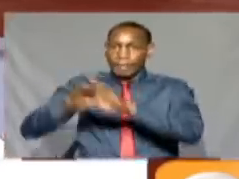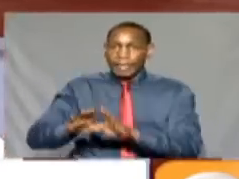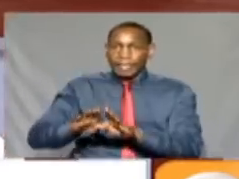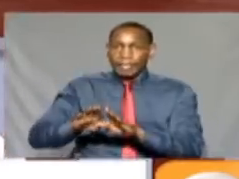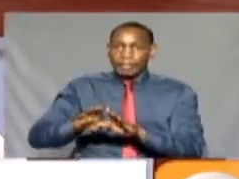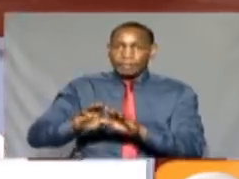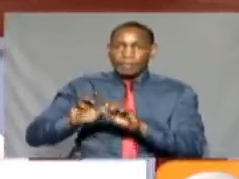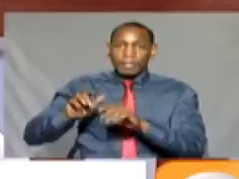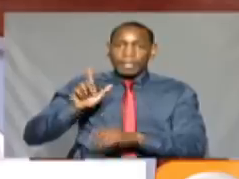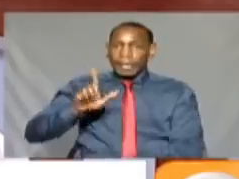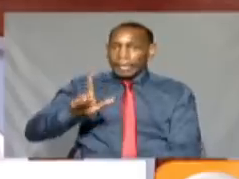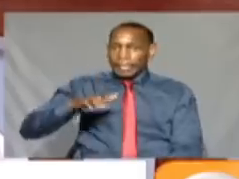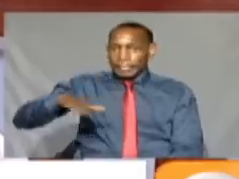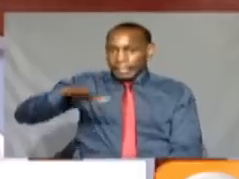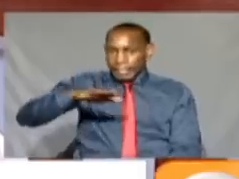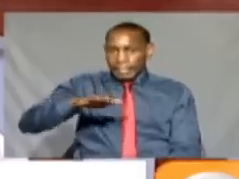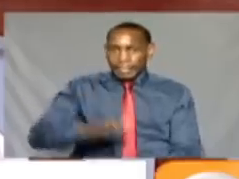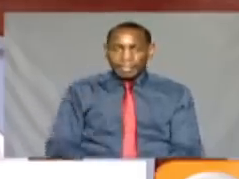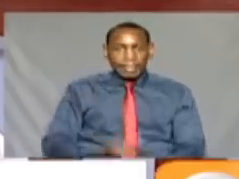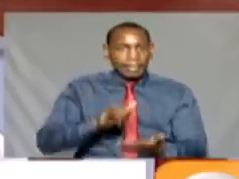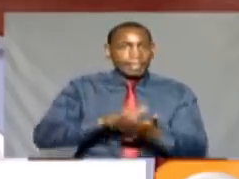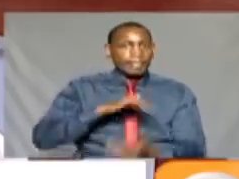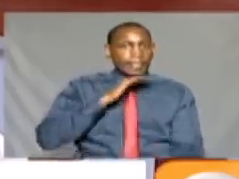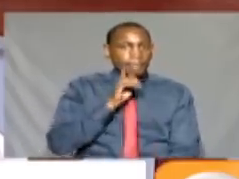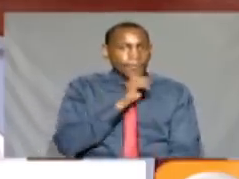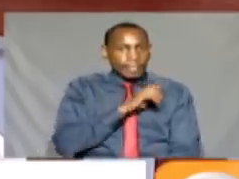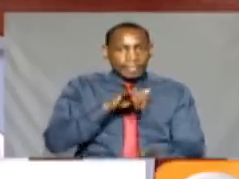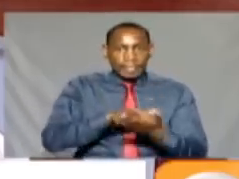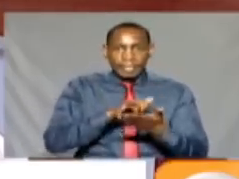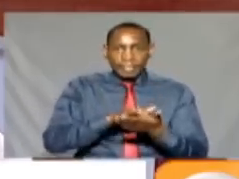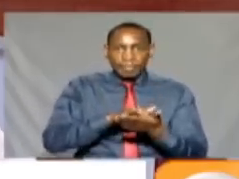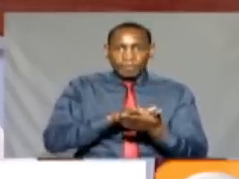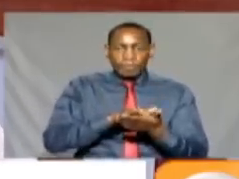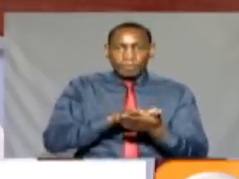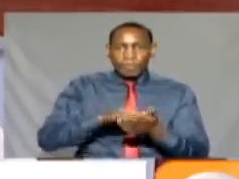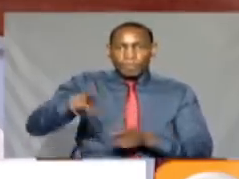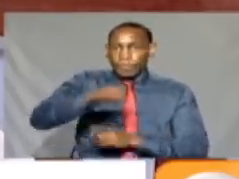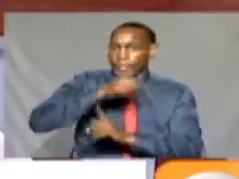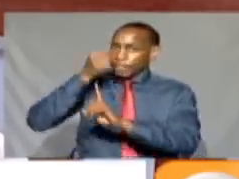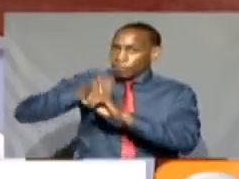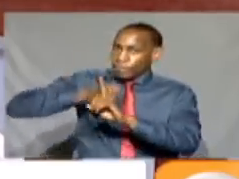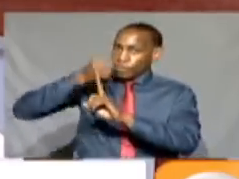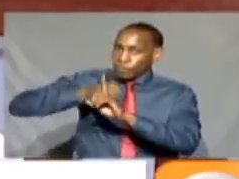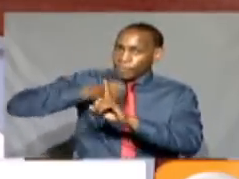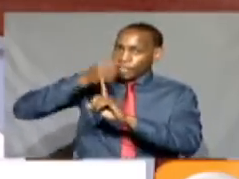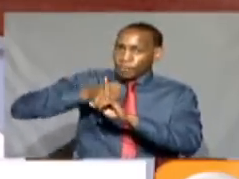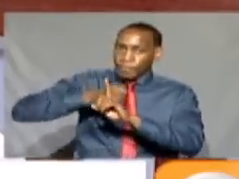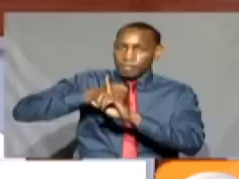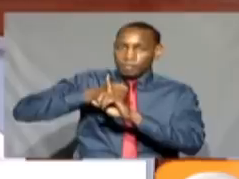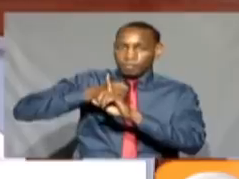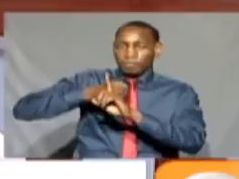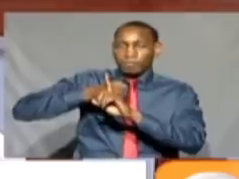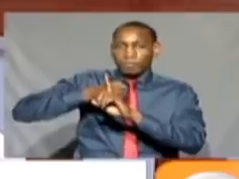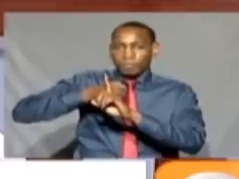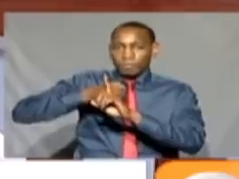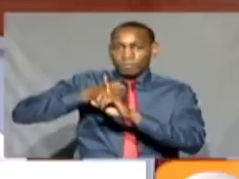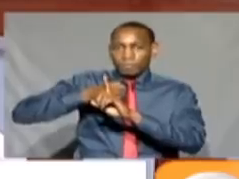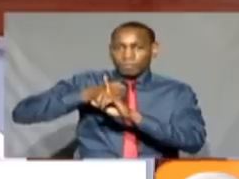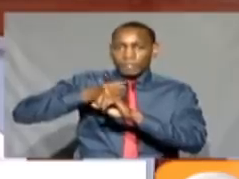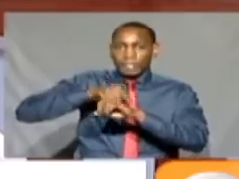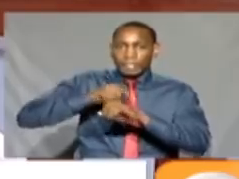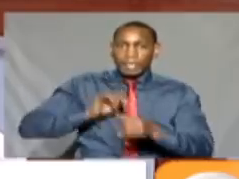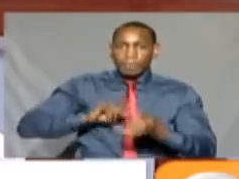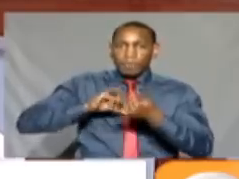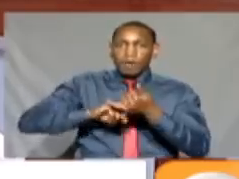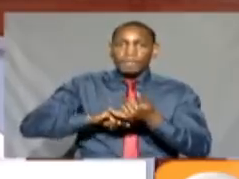that and even the time he died and all, it's good that we tried to fight for him. Remember, and even when his wife was wanted